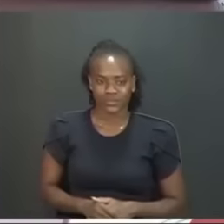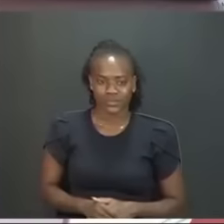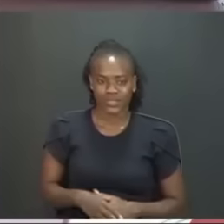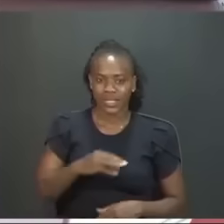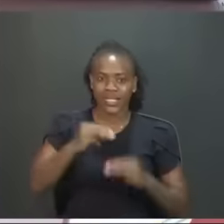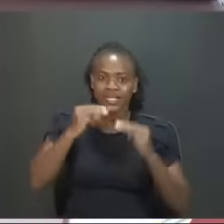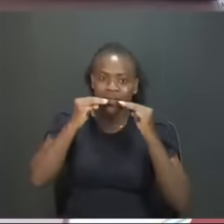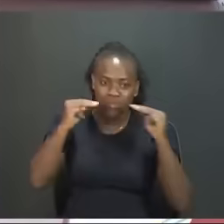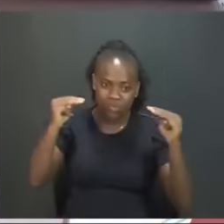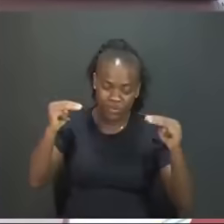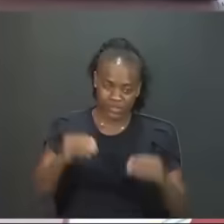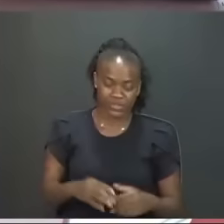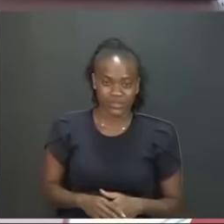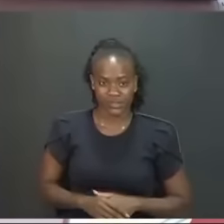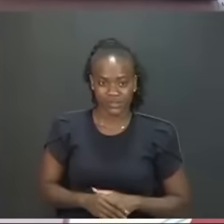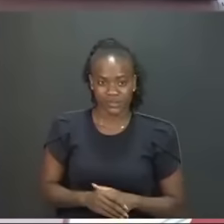motion.